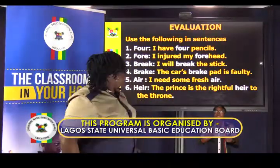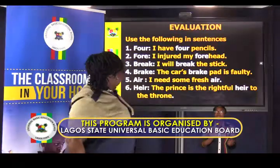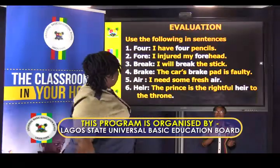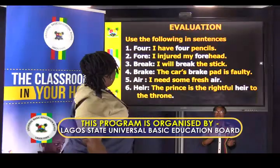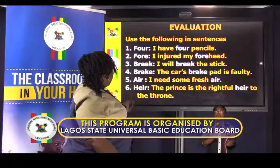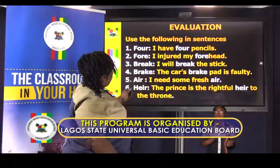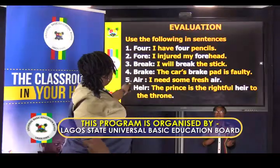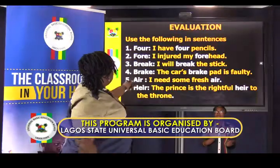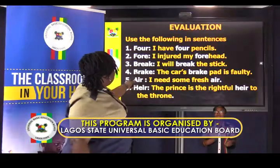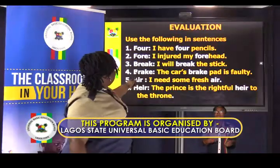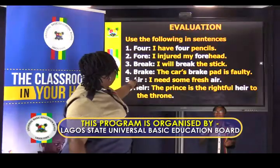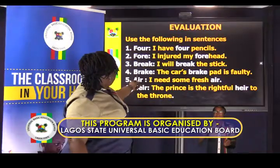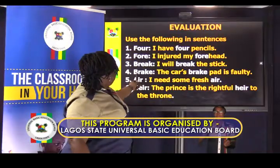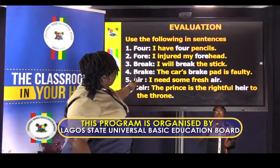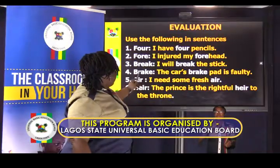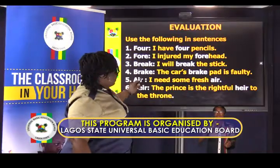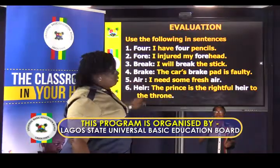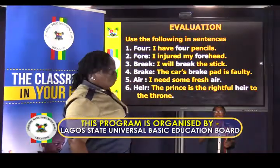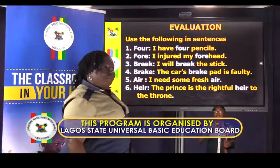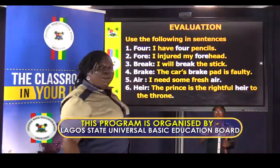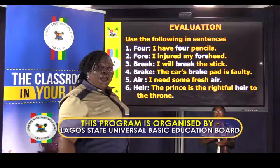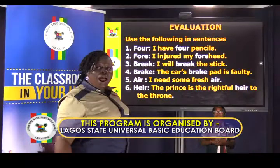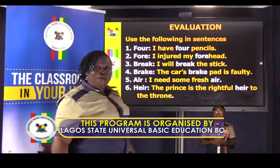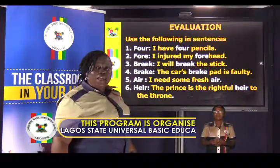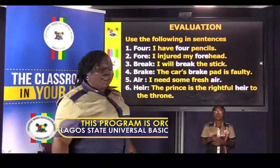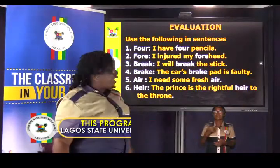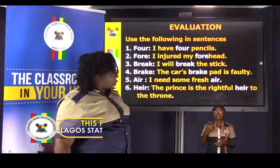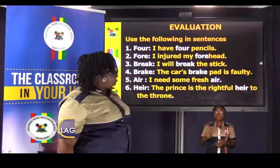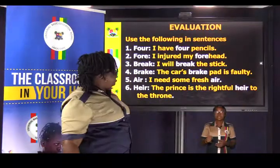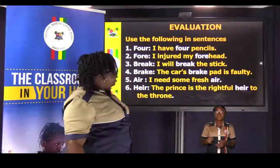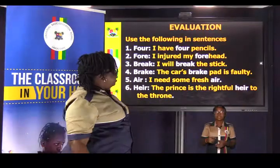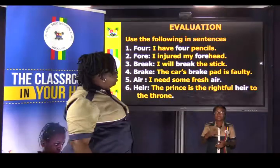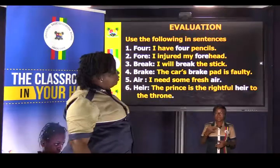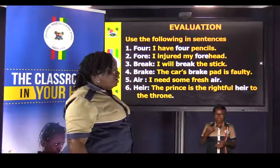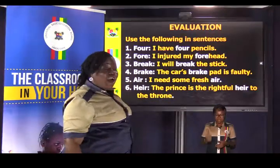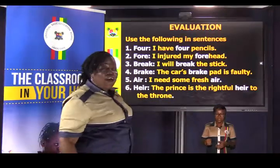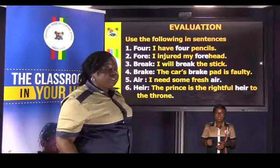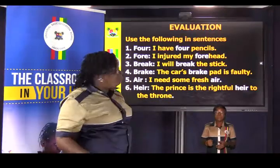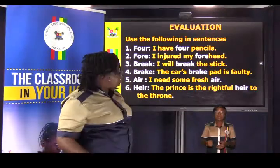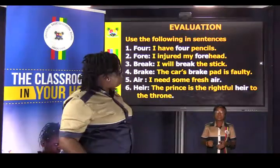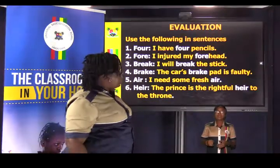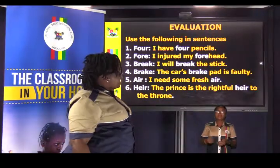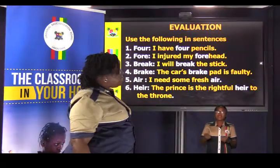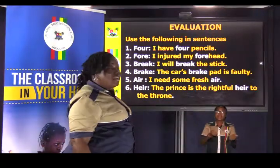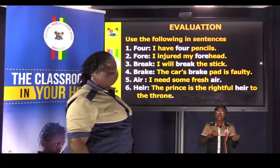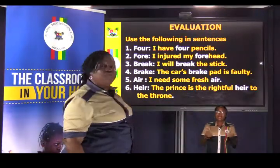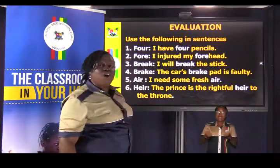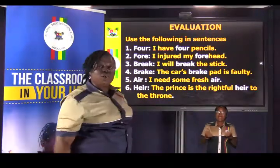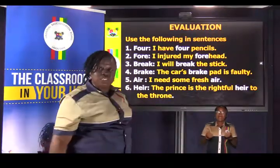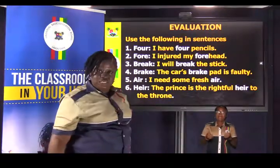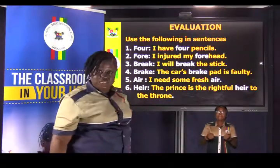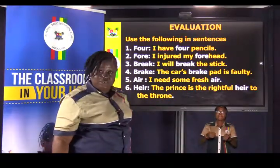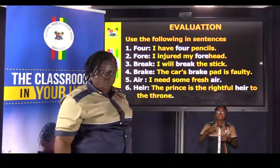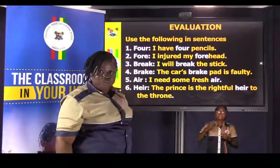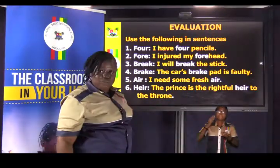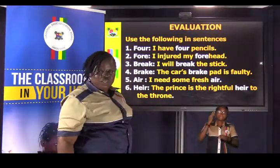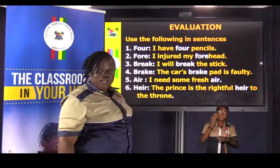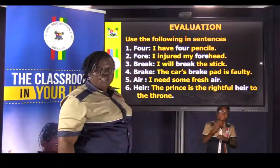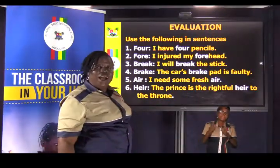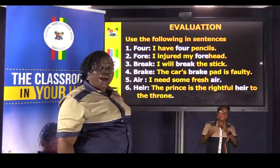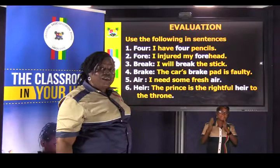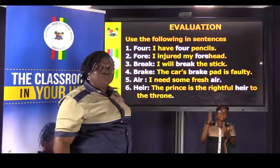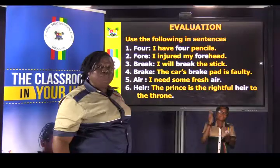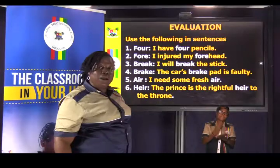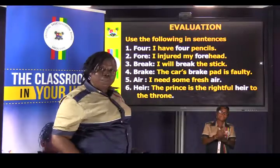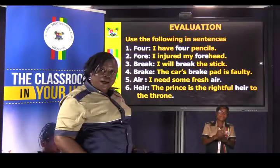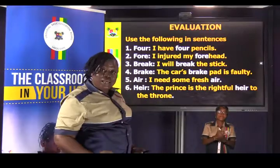stick. And break, B-R-A-K-E, the car's brake pad is faulty.